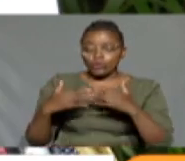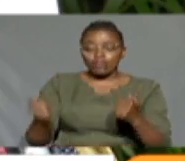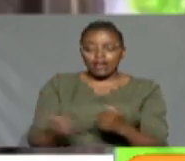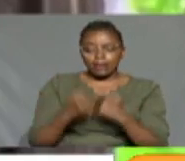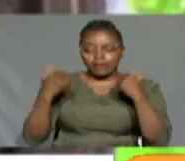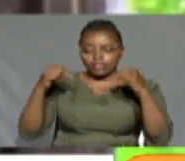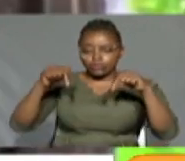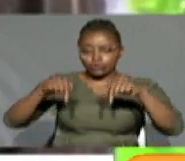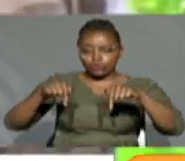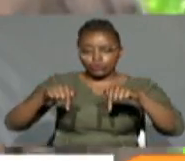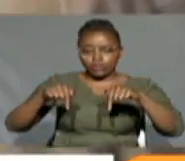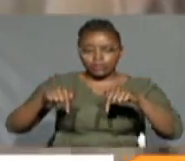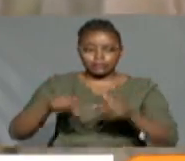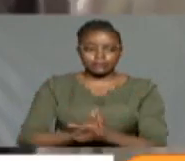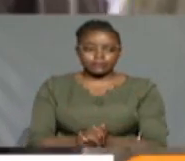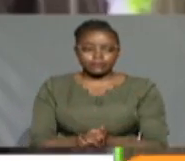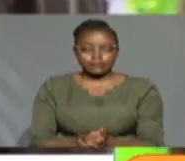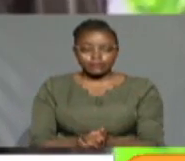happening today.